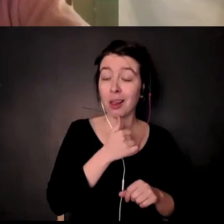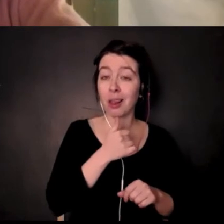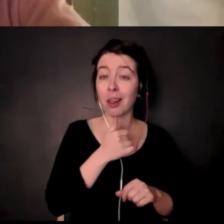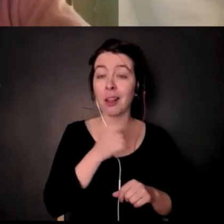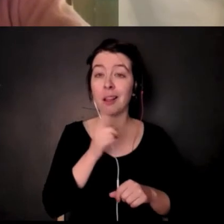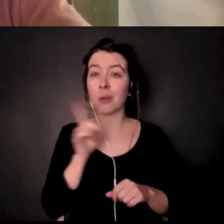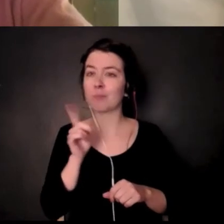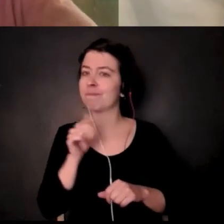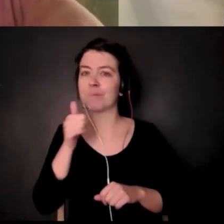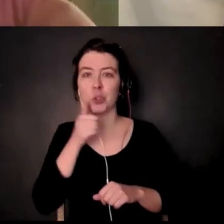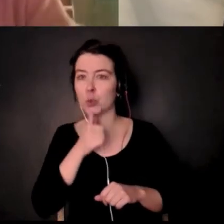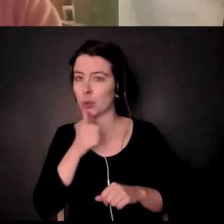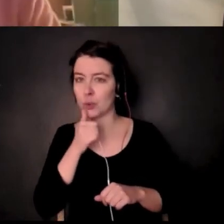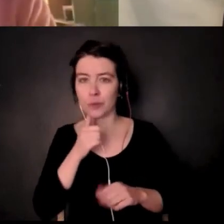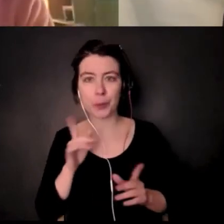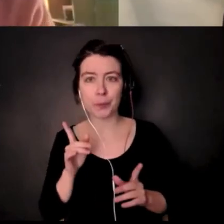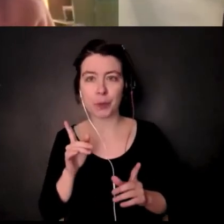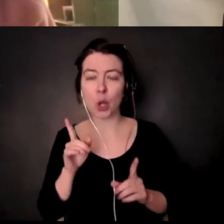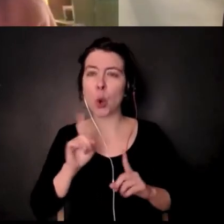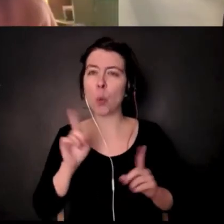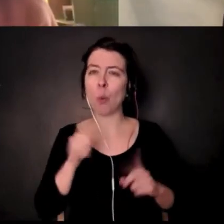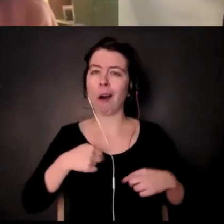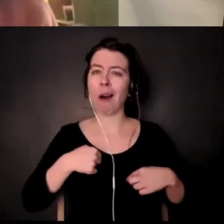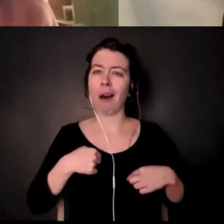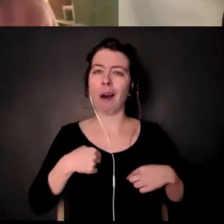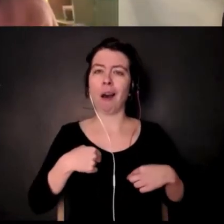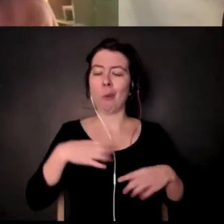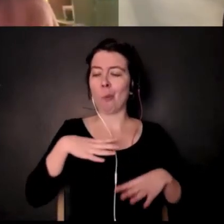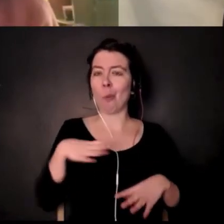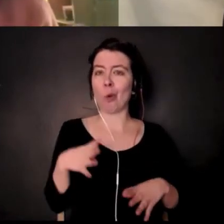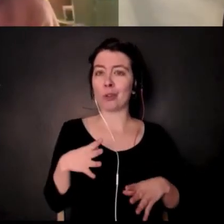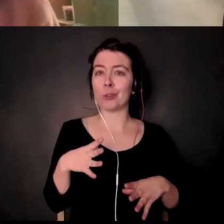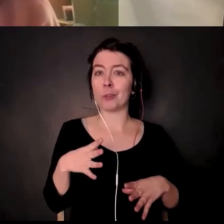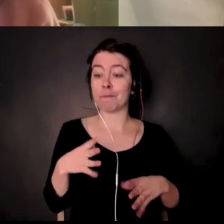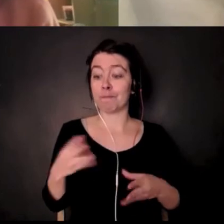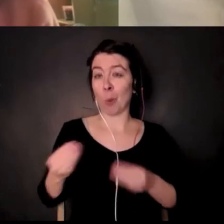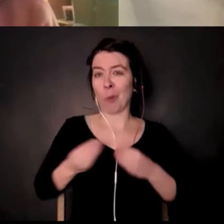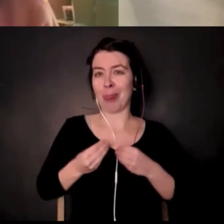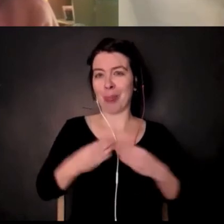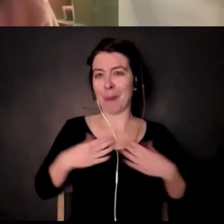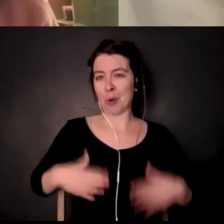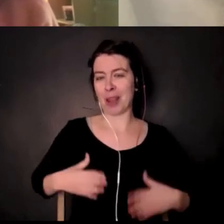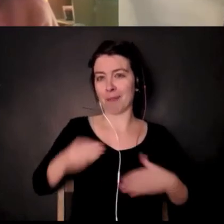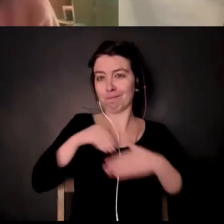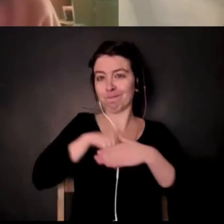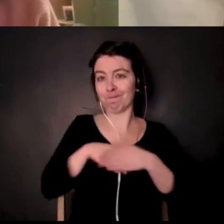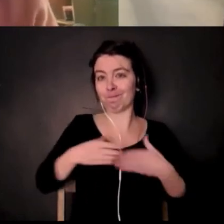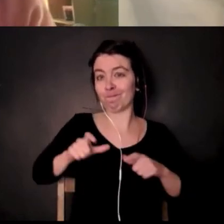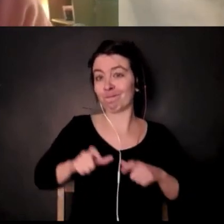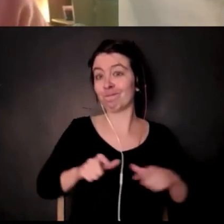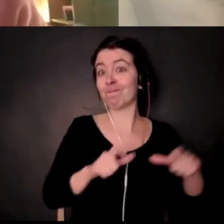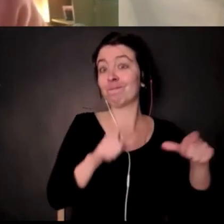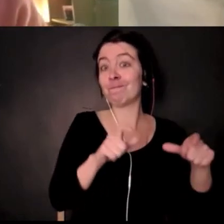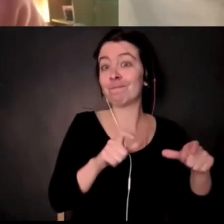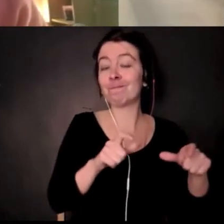into the future in my body, and what I want to leave behind, and things that I actually can't leave